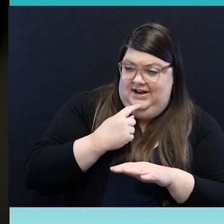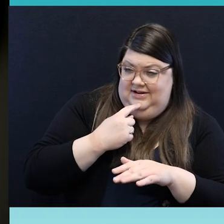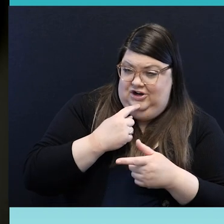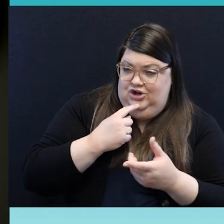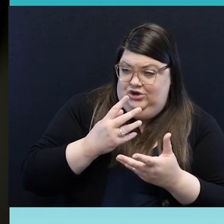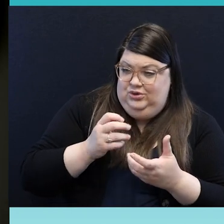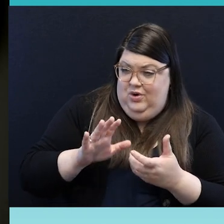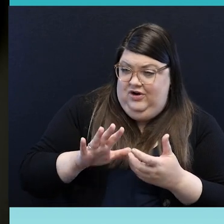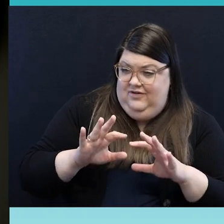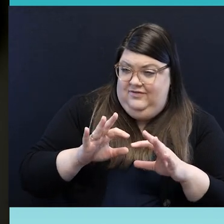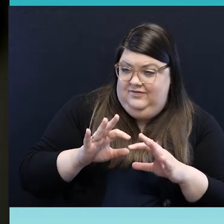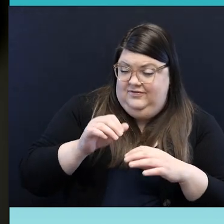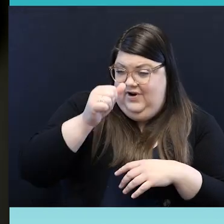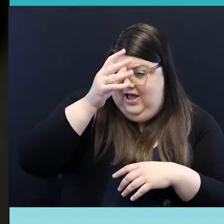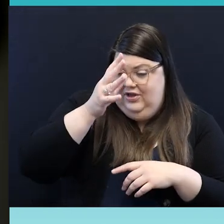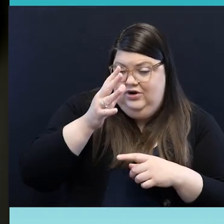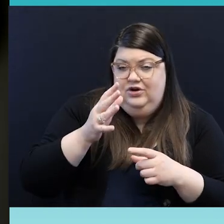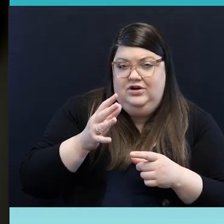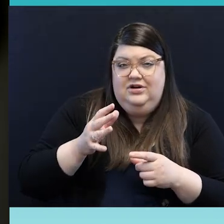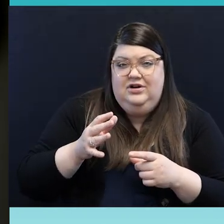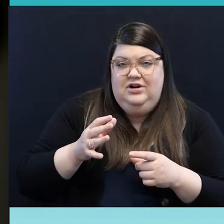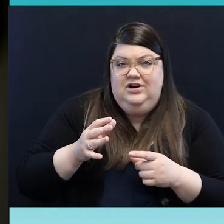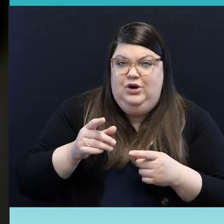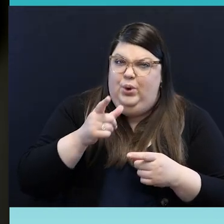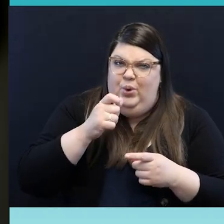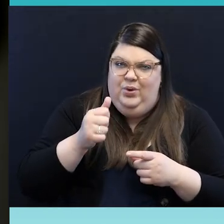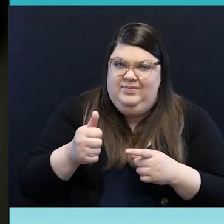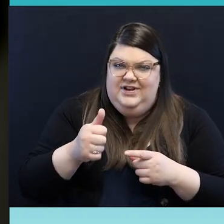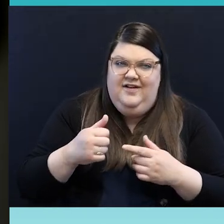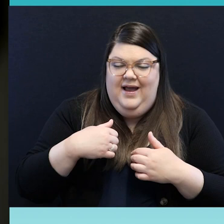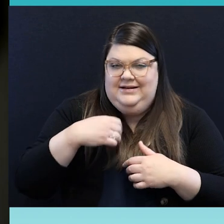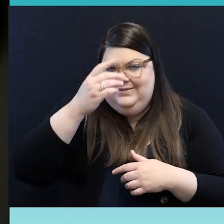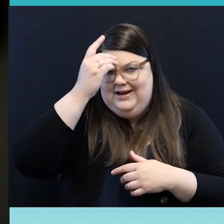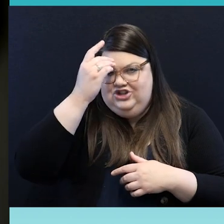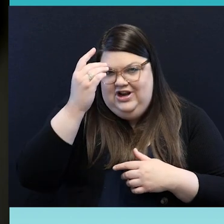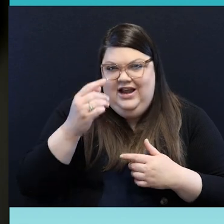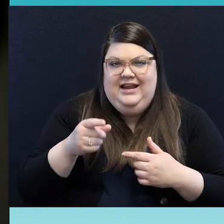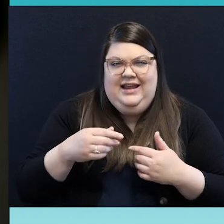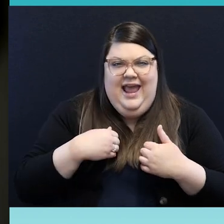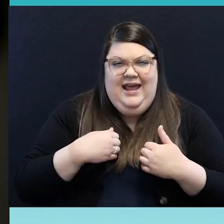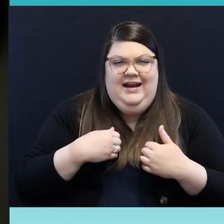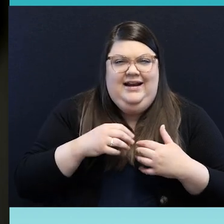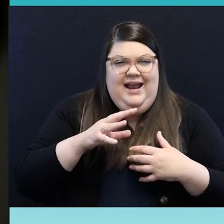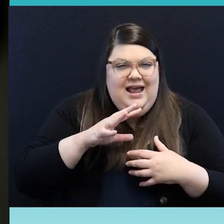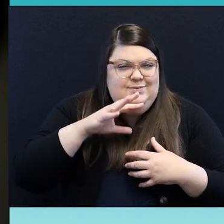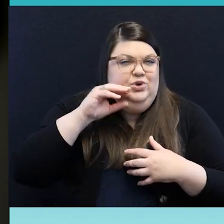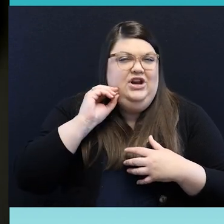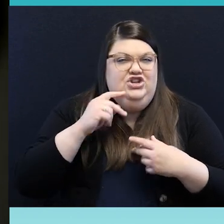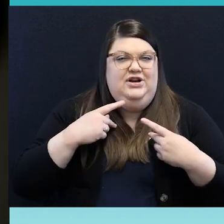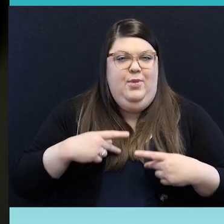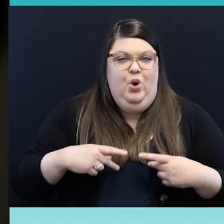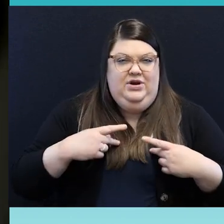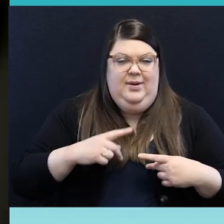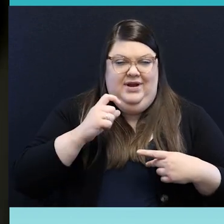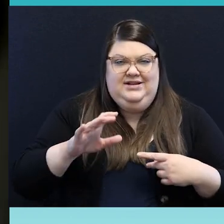advanced dementia and was having numerous episodes of what's called aspiration pneumonia due to his illness. They wanted to know